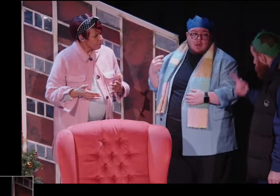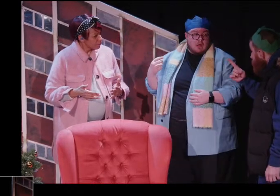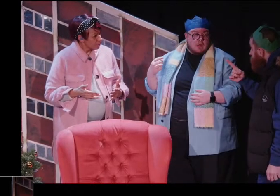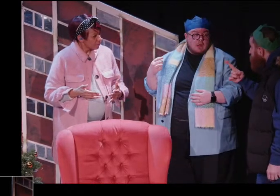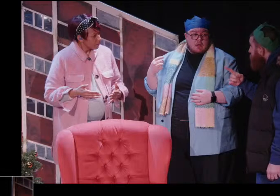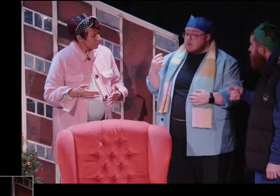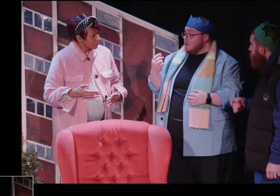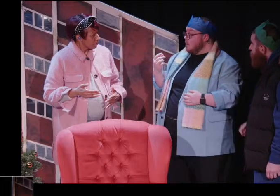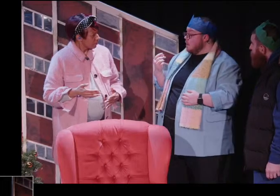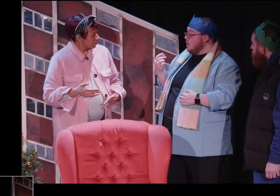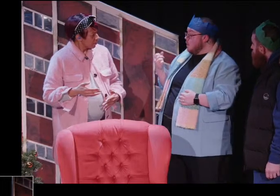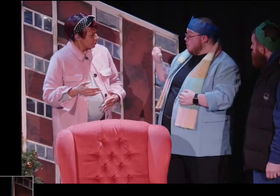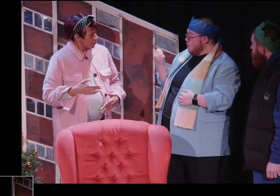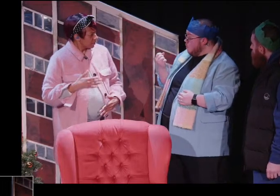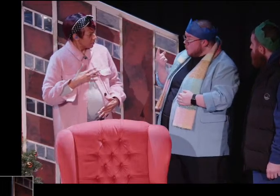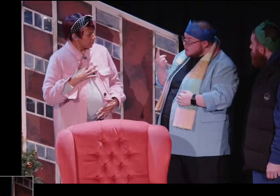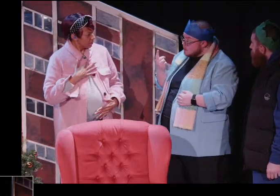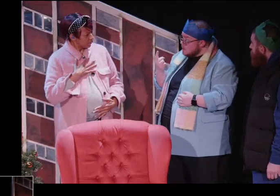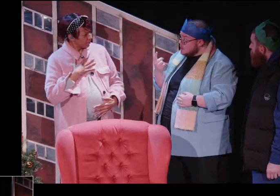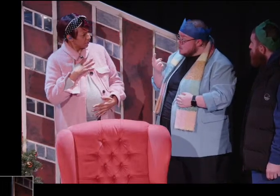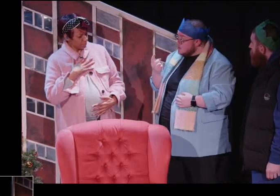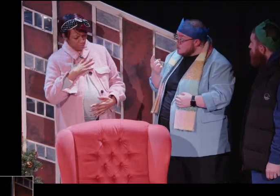Never but once.